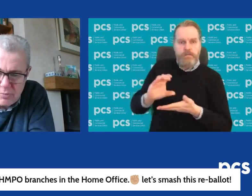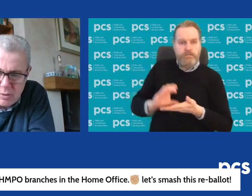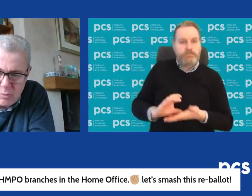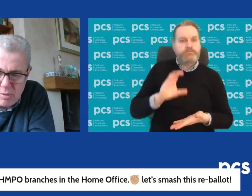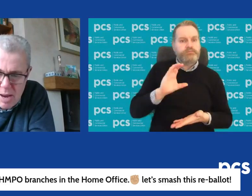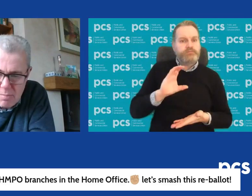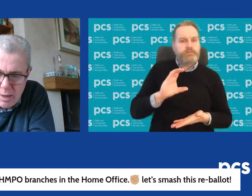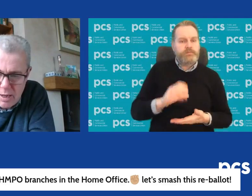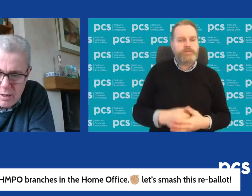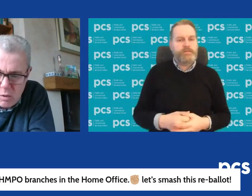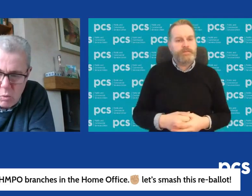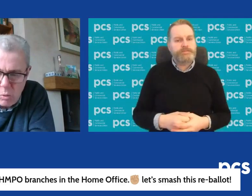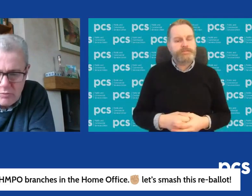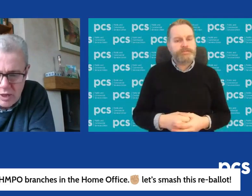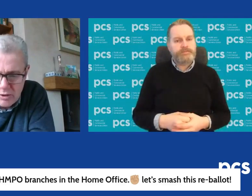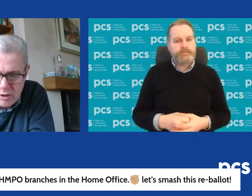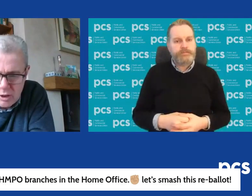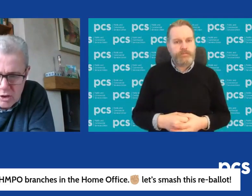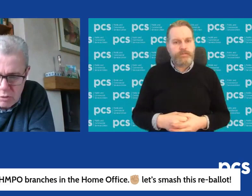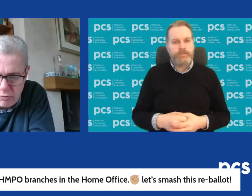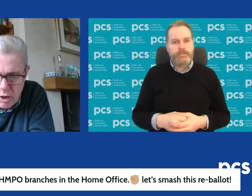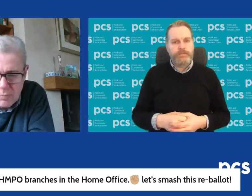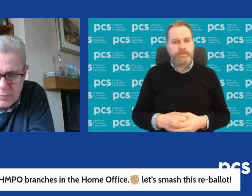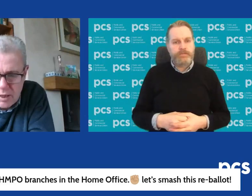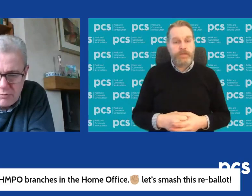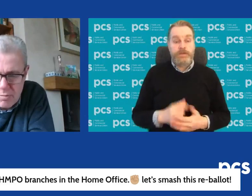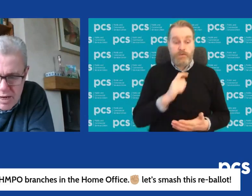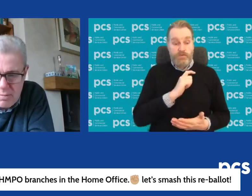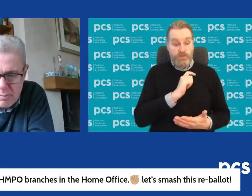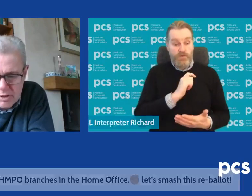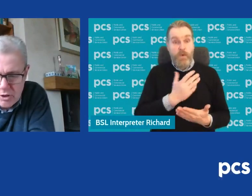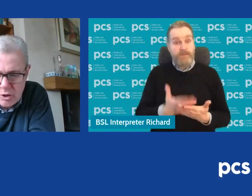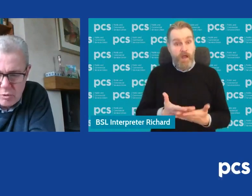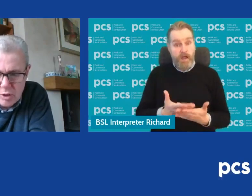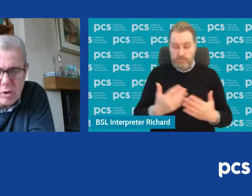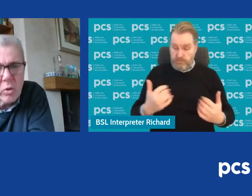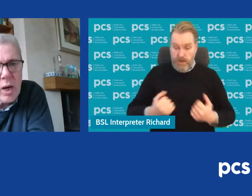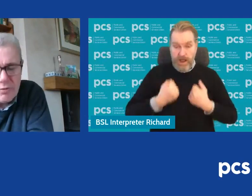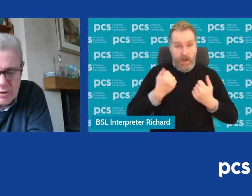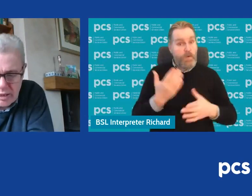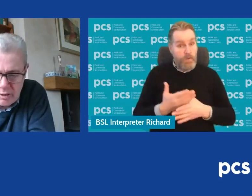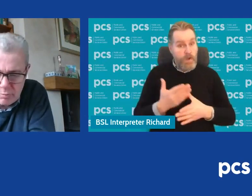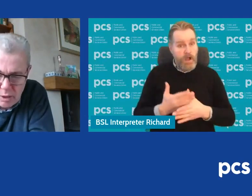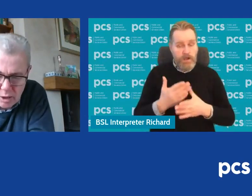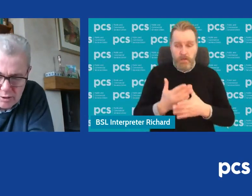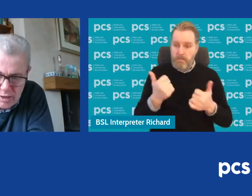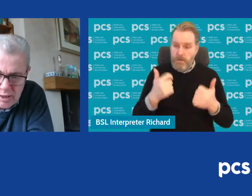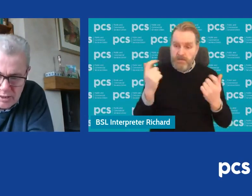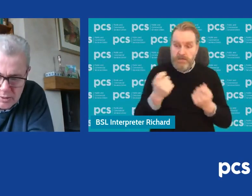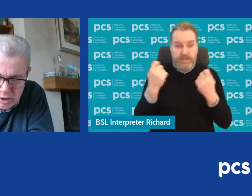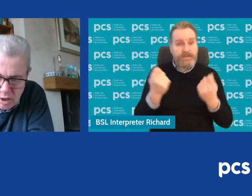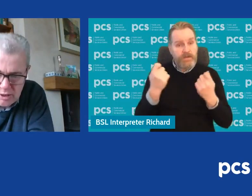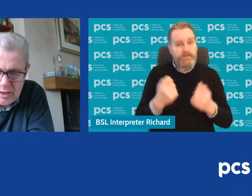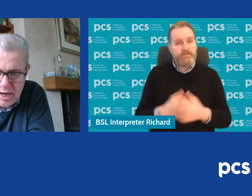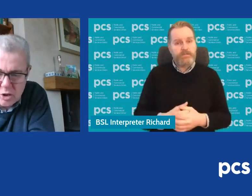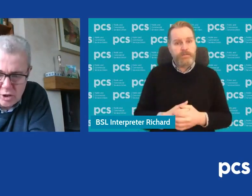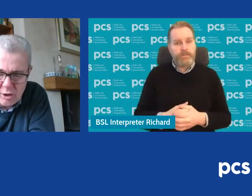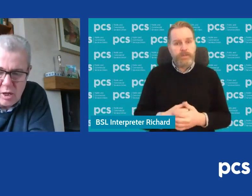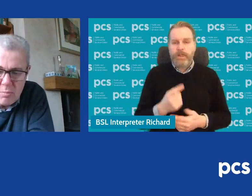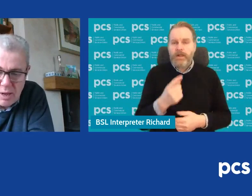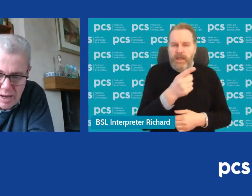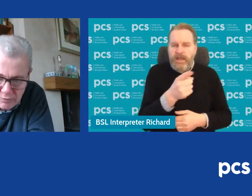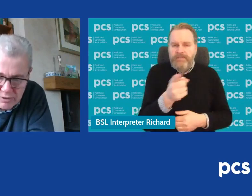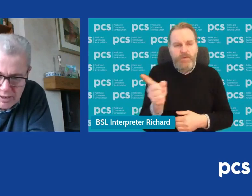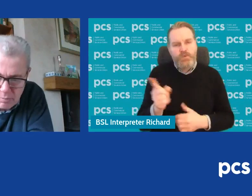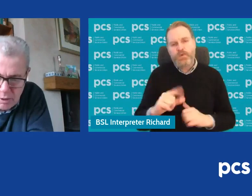this that we remember what we've done so far. And for many members of the union who haven't taken part in the targeted